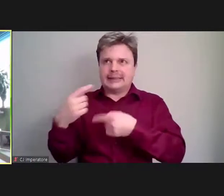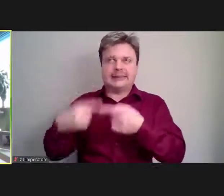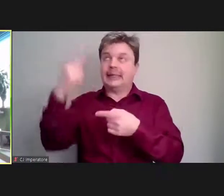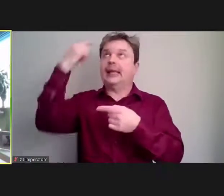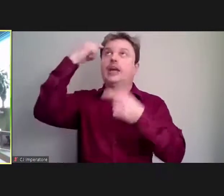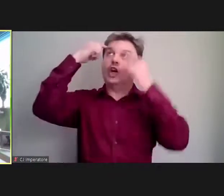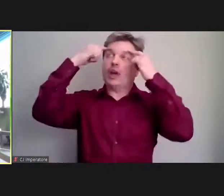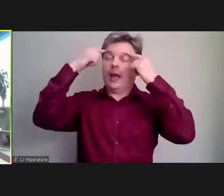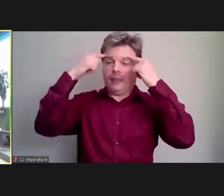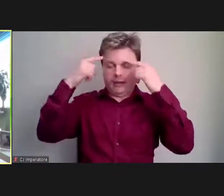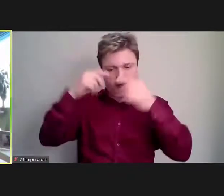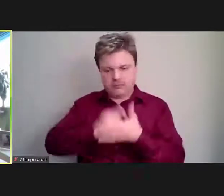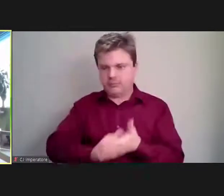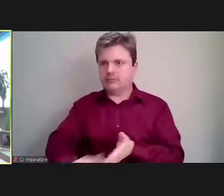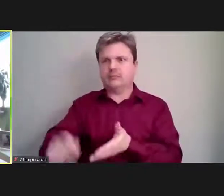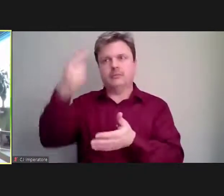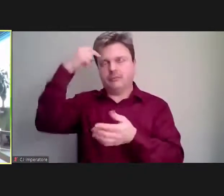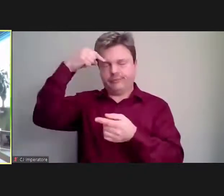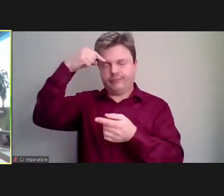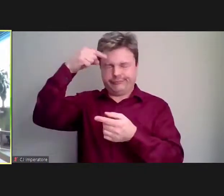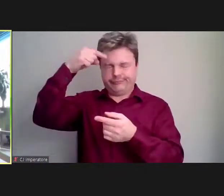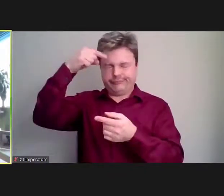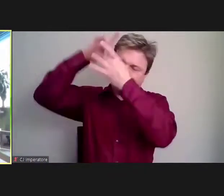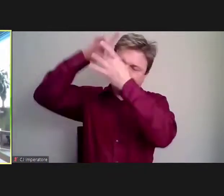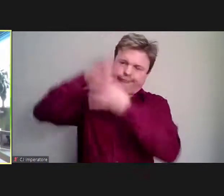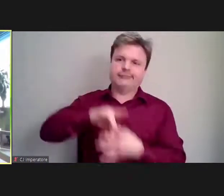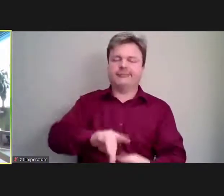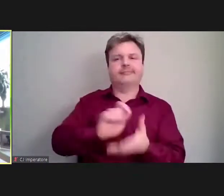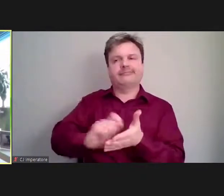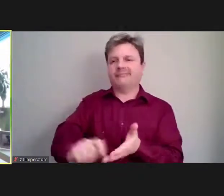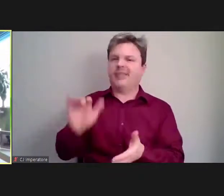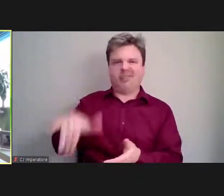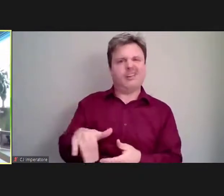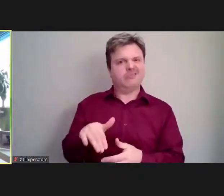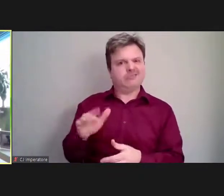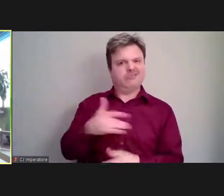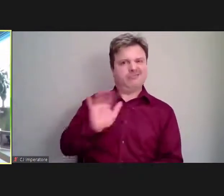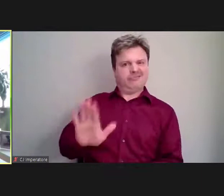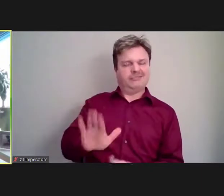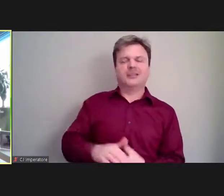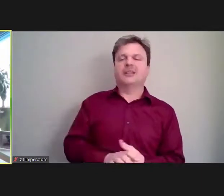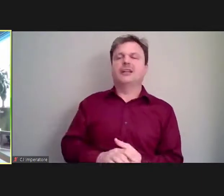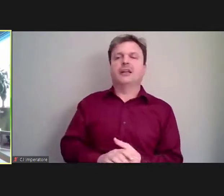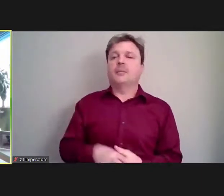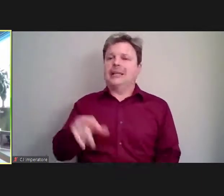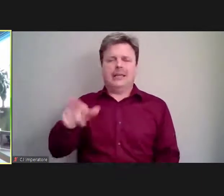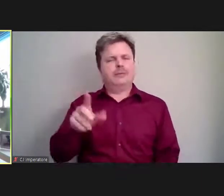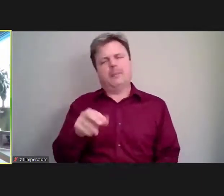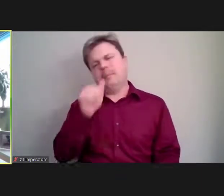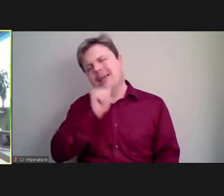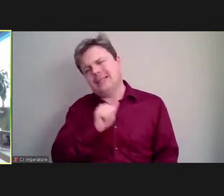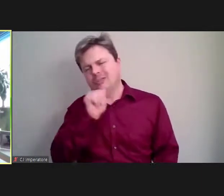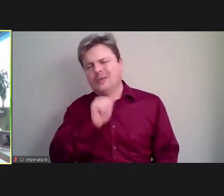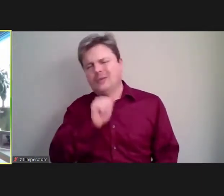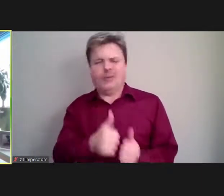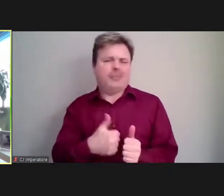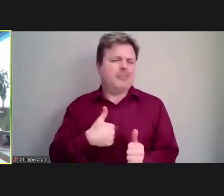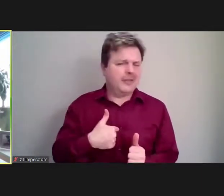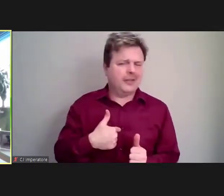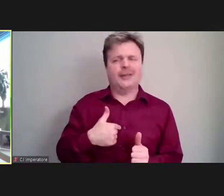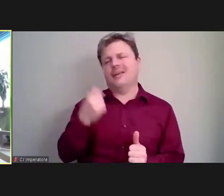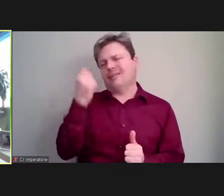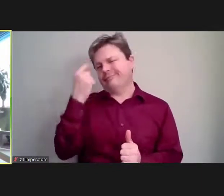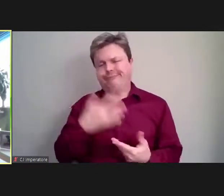writer. And it took me a long time. And I will say the student was very patient and gracious with me, where I eventually realized this is how you